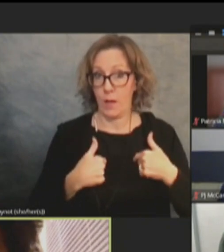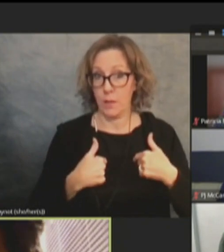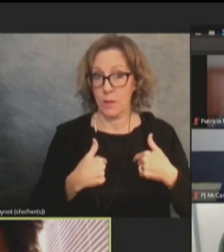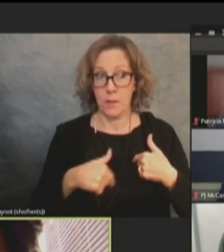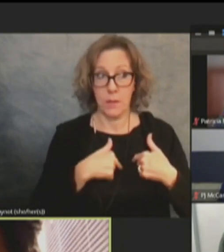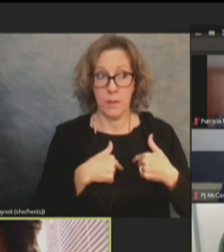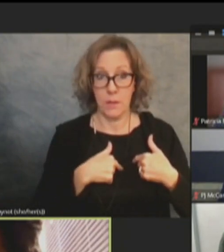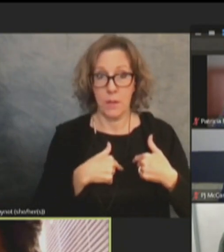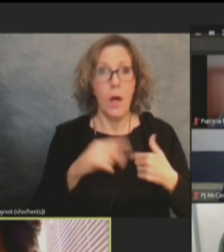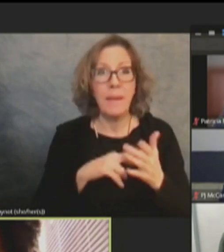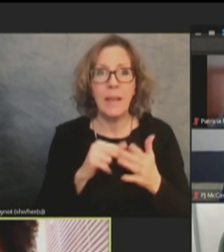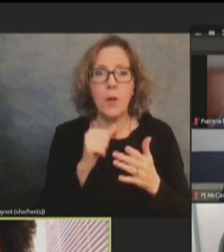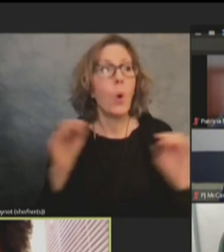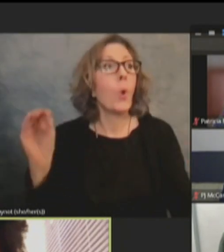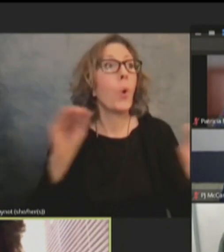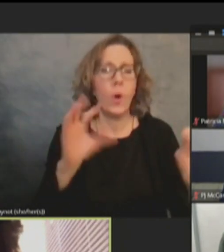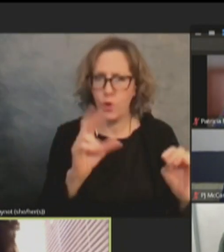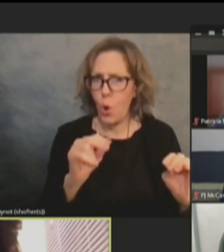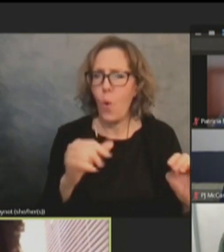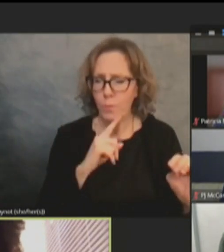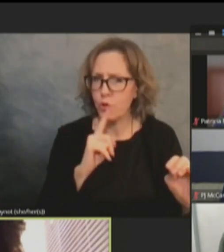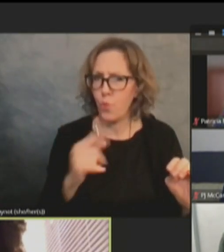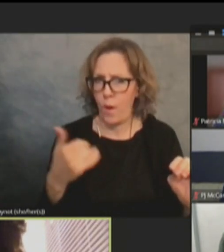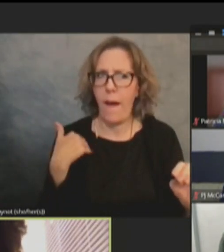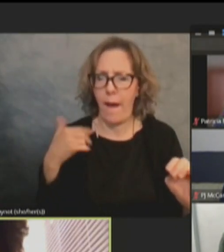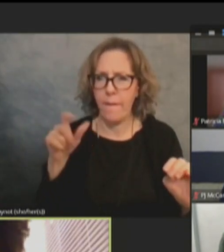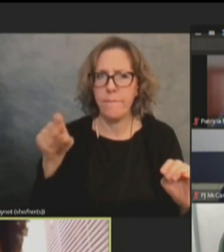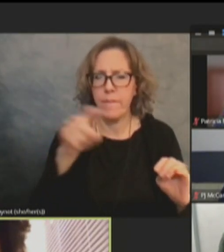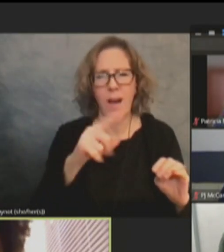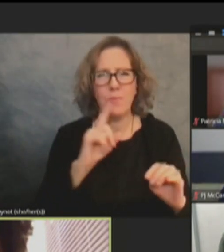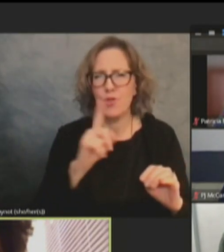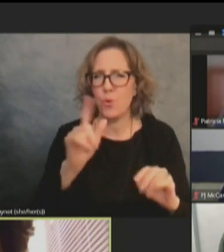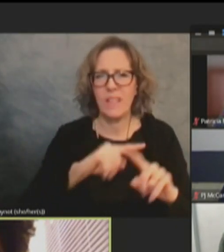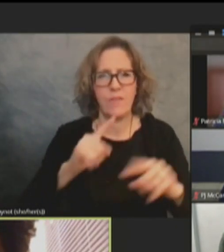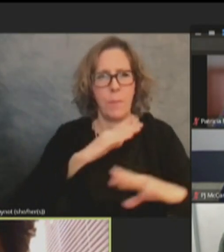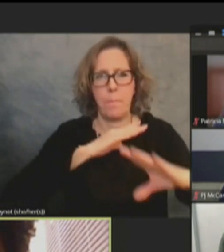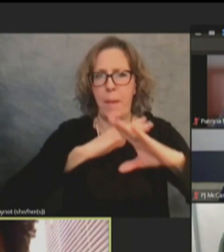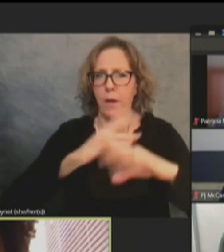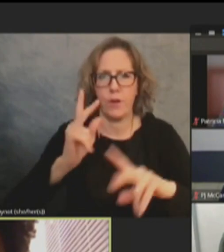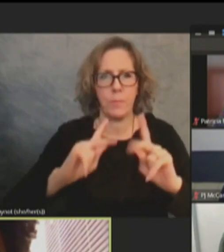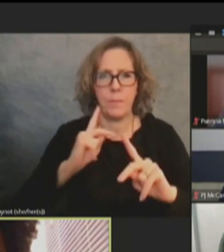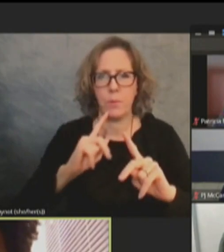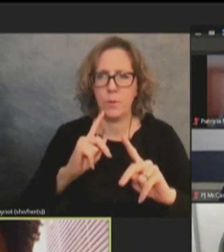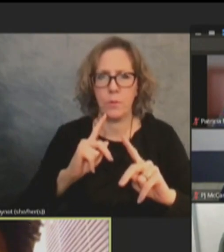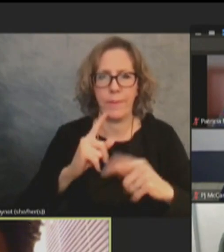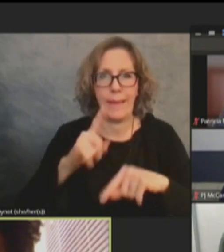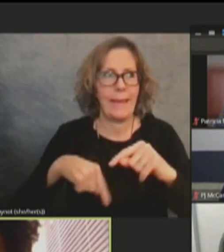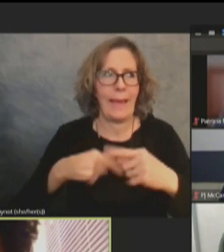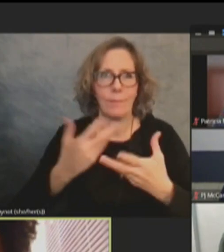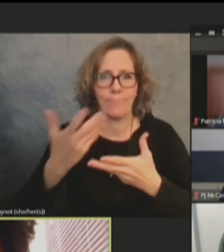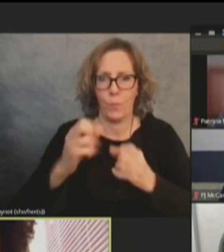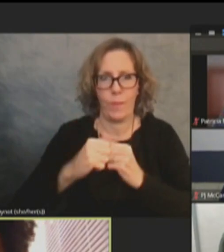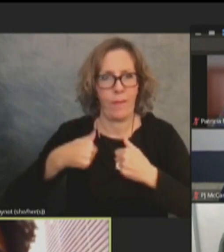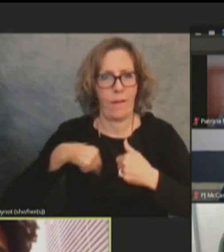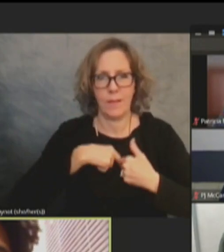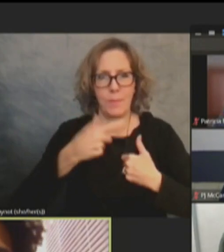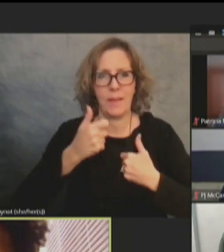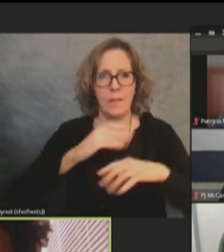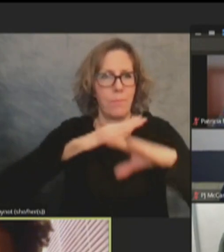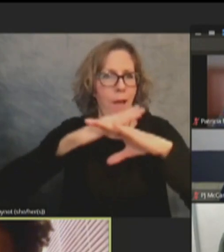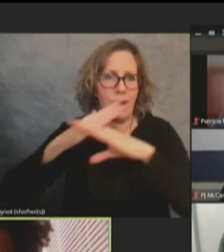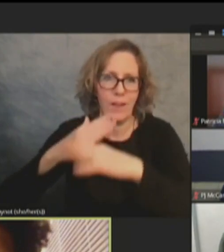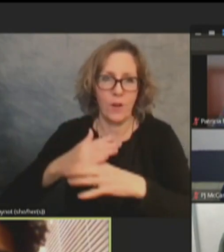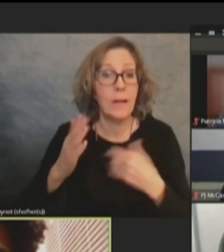not that there aren't, I'm pretty sure there are a lot of different barriers that are even preventing people from interacting with us. I mean, even folks